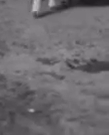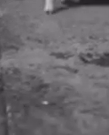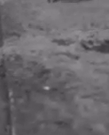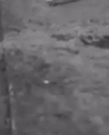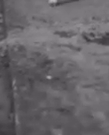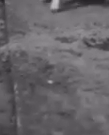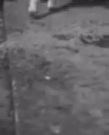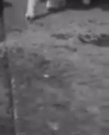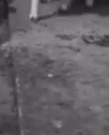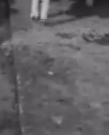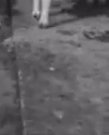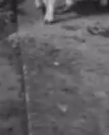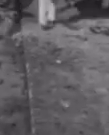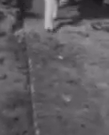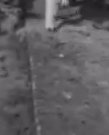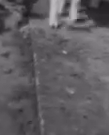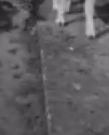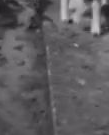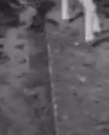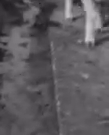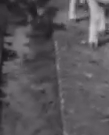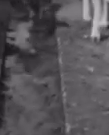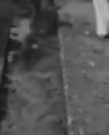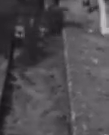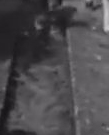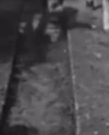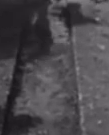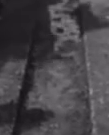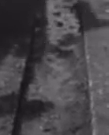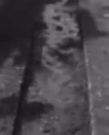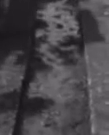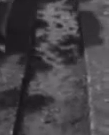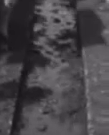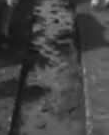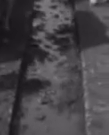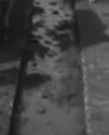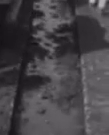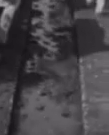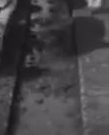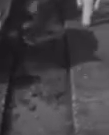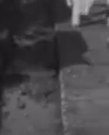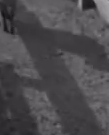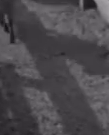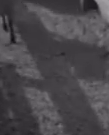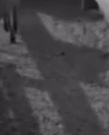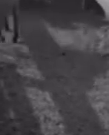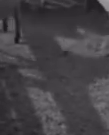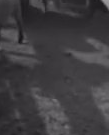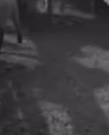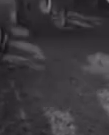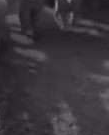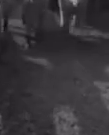What is it? A Judas goat. Didn't you ever see one? No, what does it do? Watch and you'll find out.